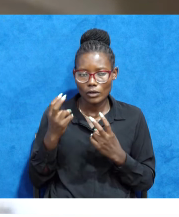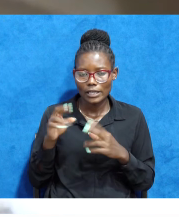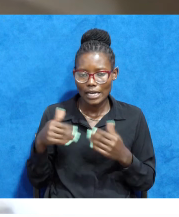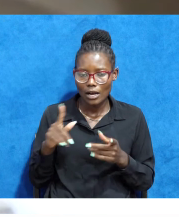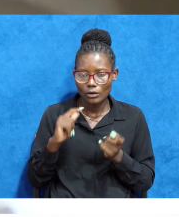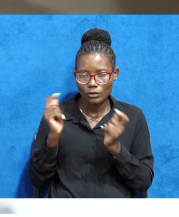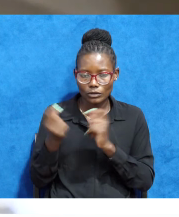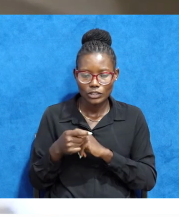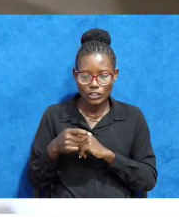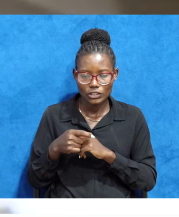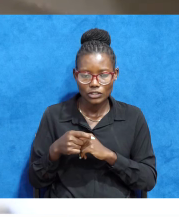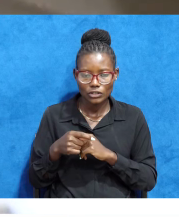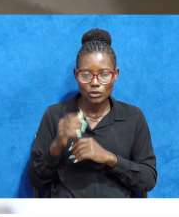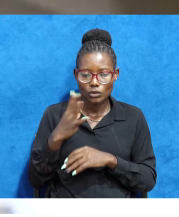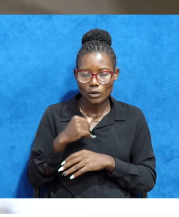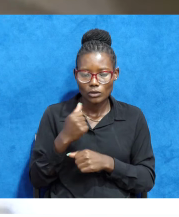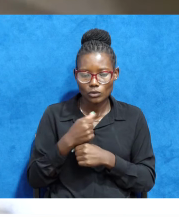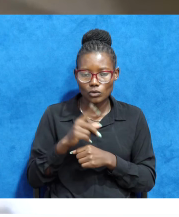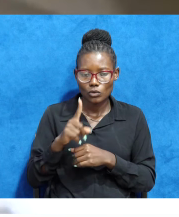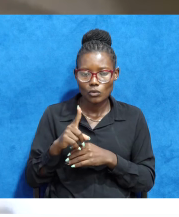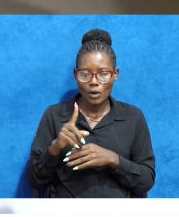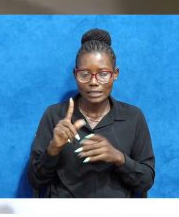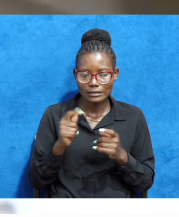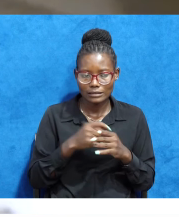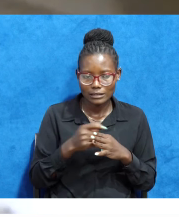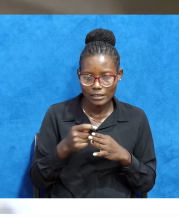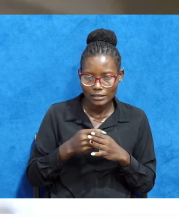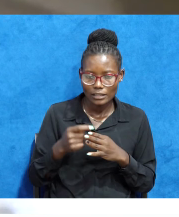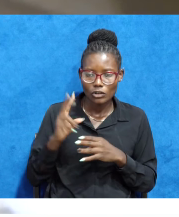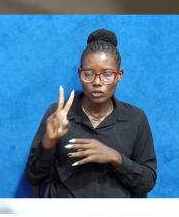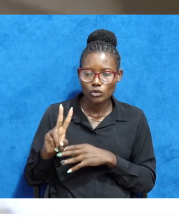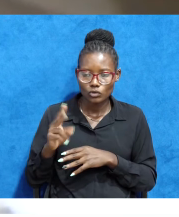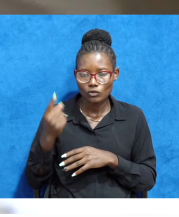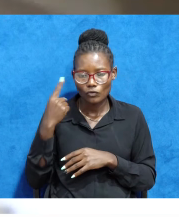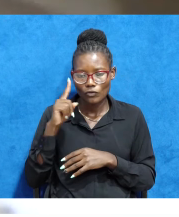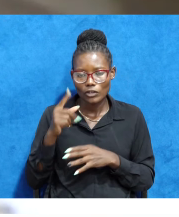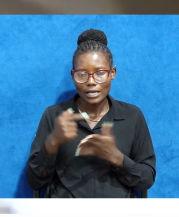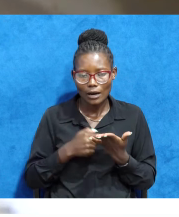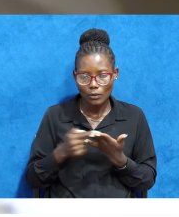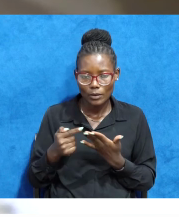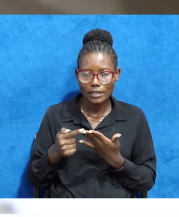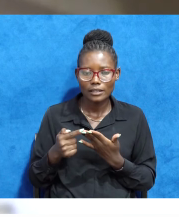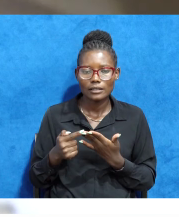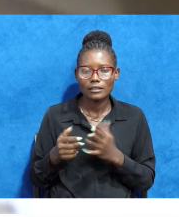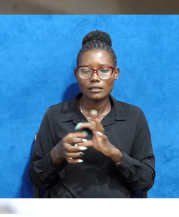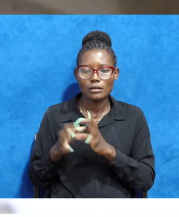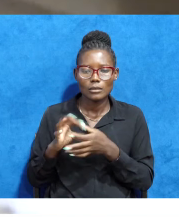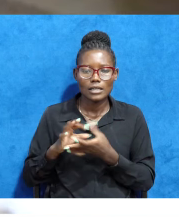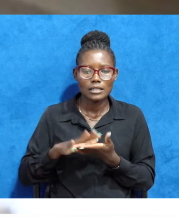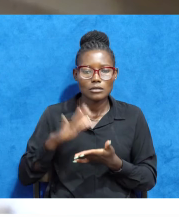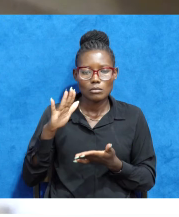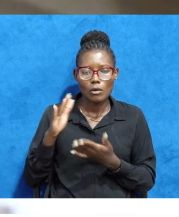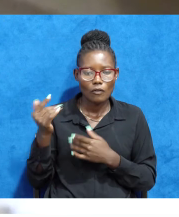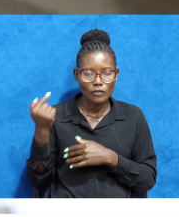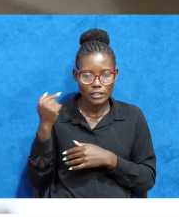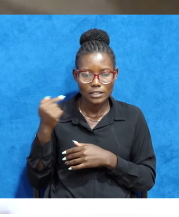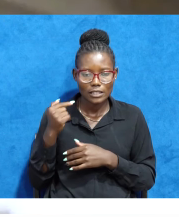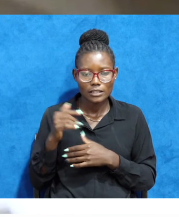fan of drills. I think you should be doing a ton of them. This is definitely something that is a way of looking